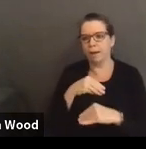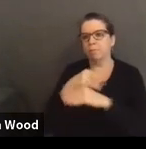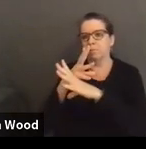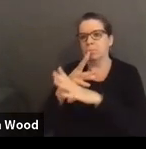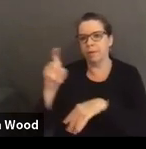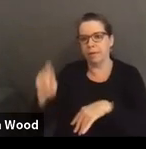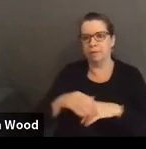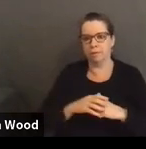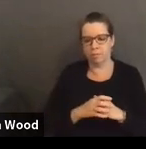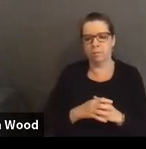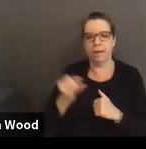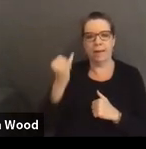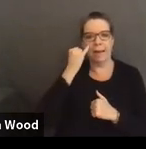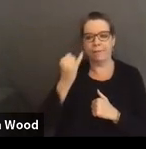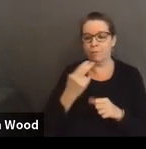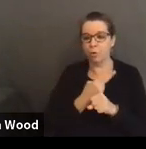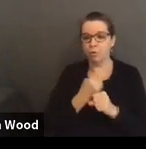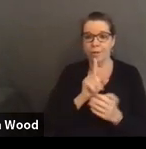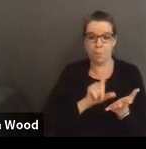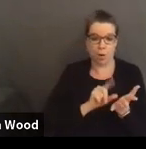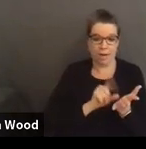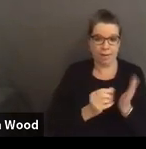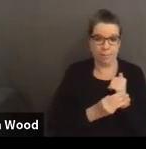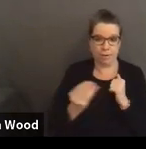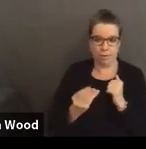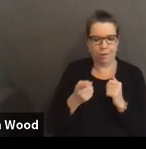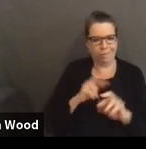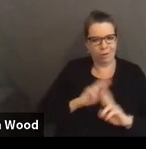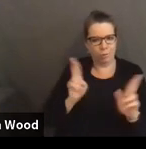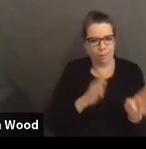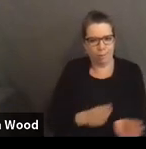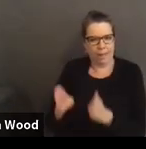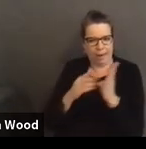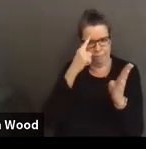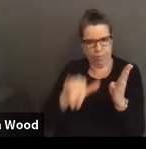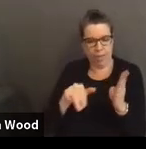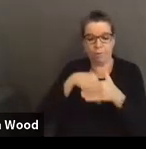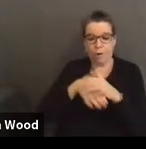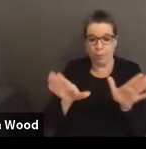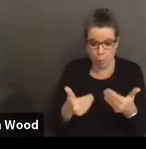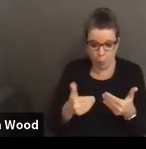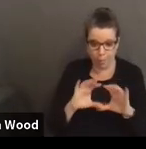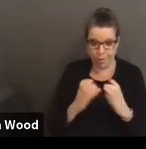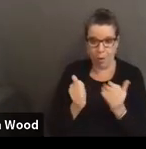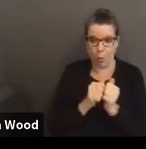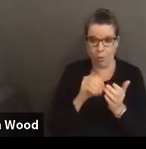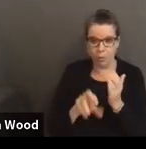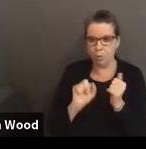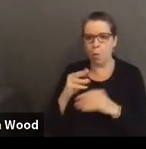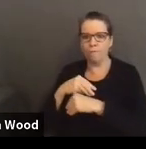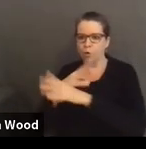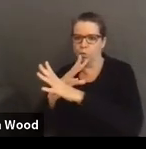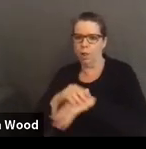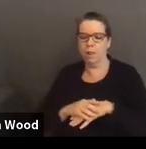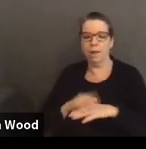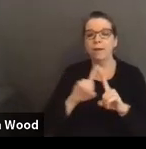text if you're leveraging printed materials for either your in-person or your remote option. Districts may plan